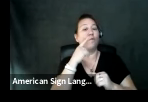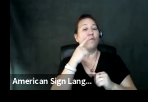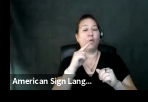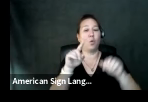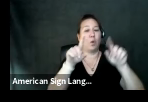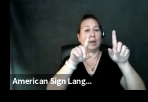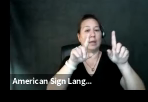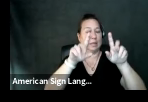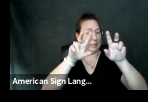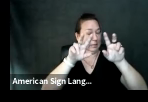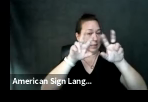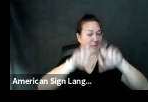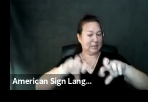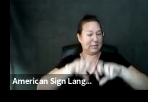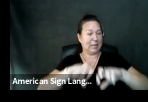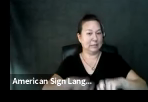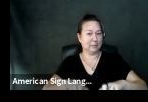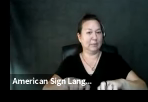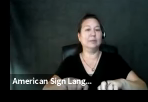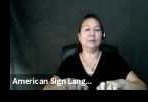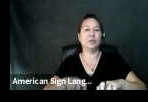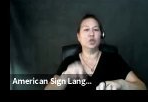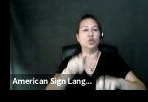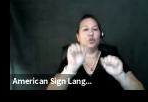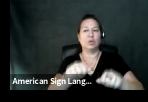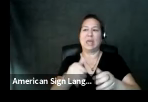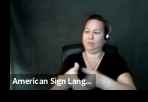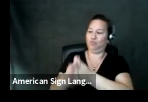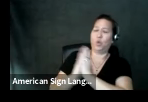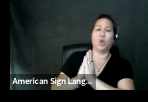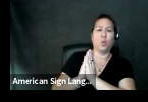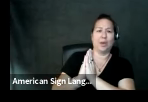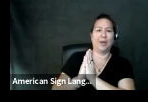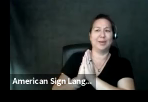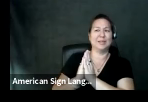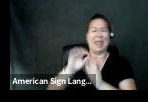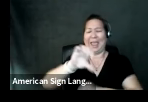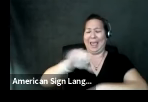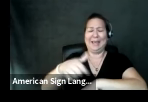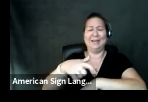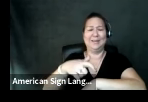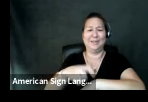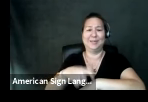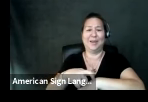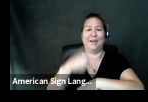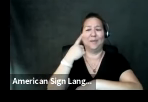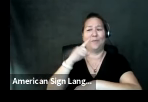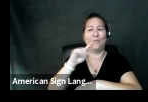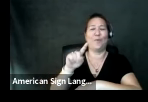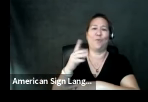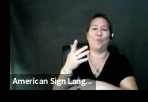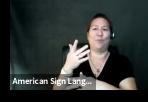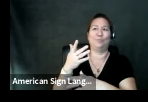have the right to request an educational assessment for your child, and no testing will be done without your